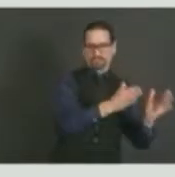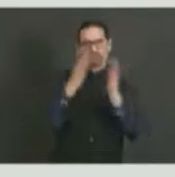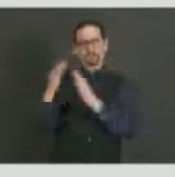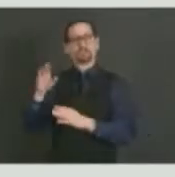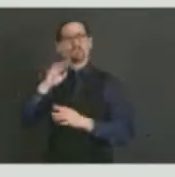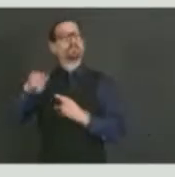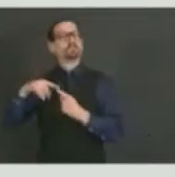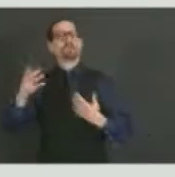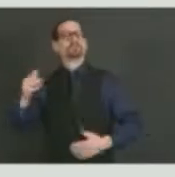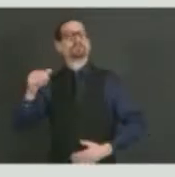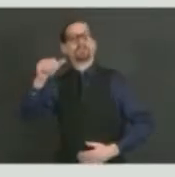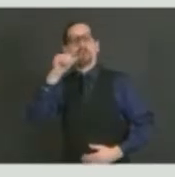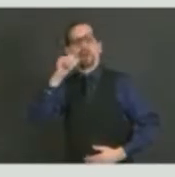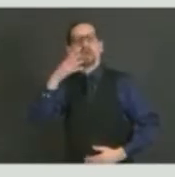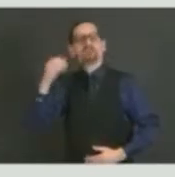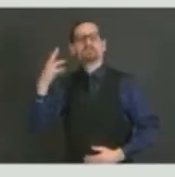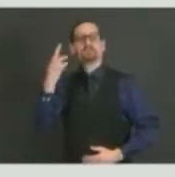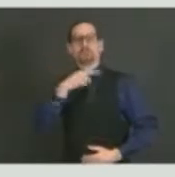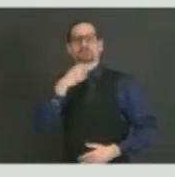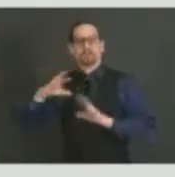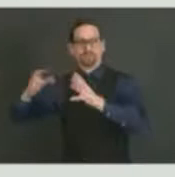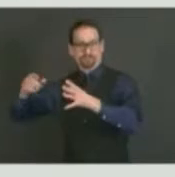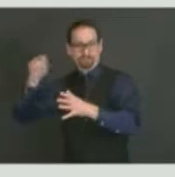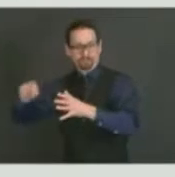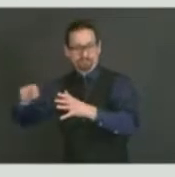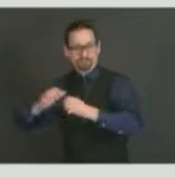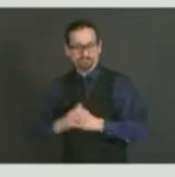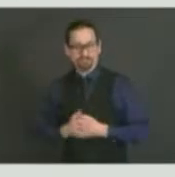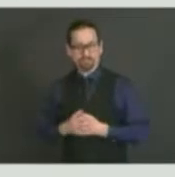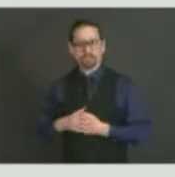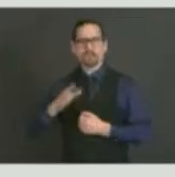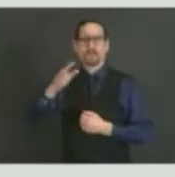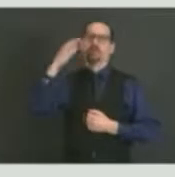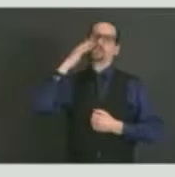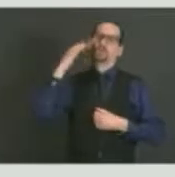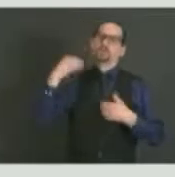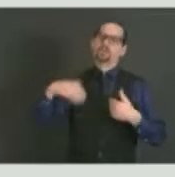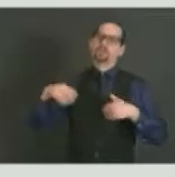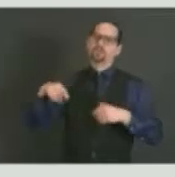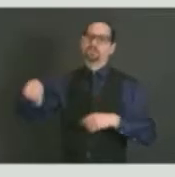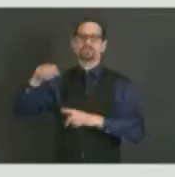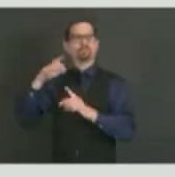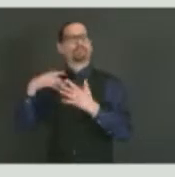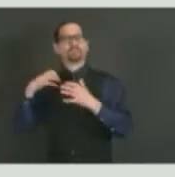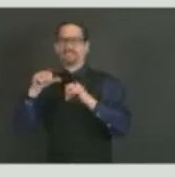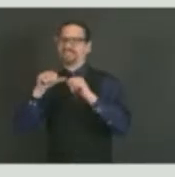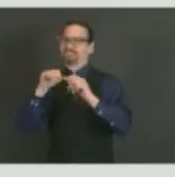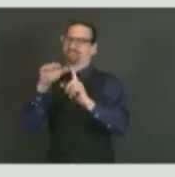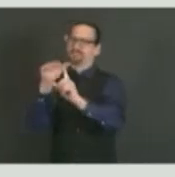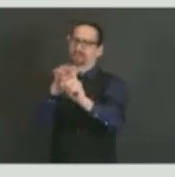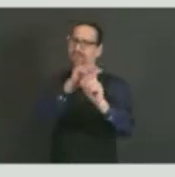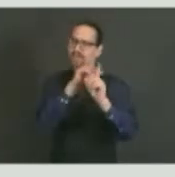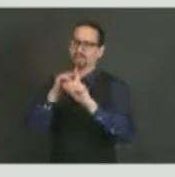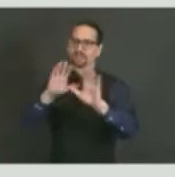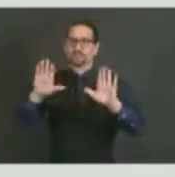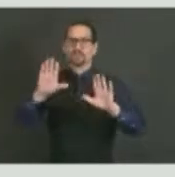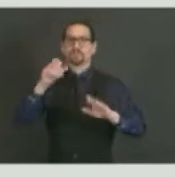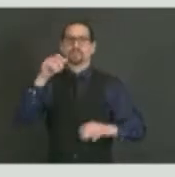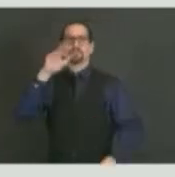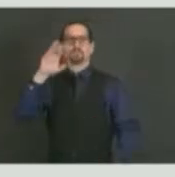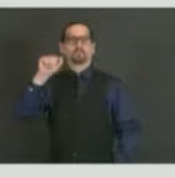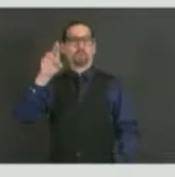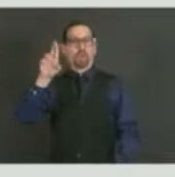the new flexibility. Please be reminded that bars in Rhode Island must operate akin to